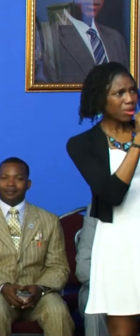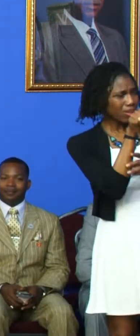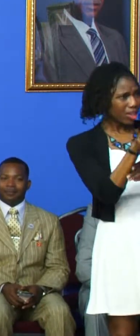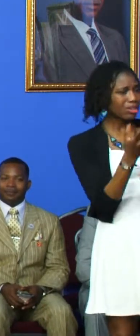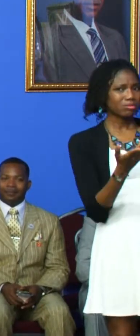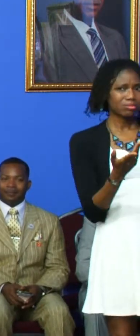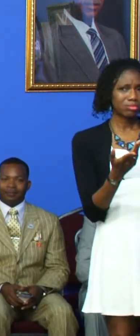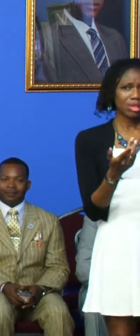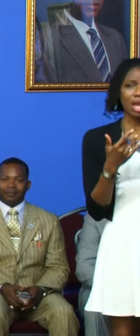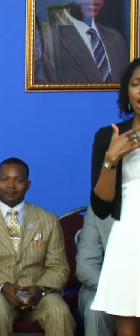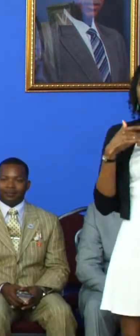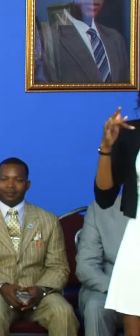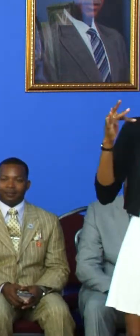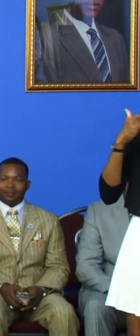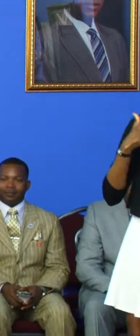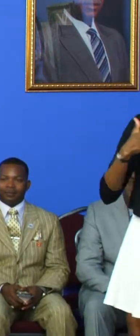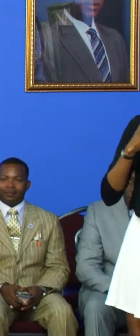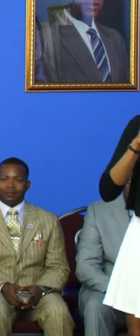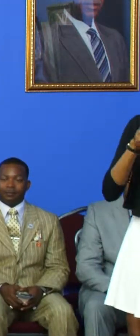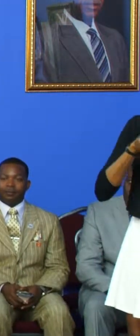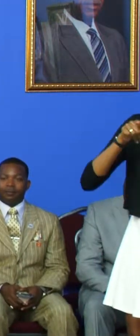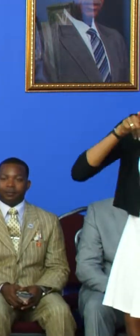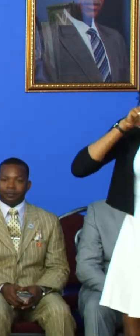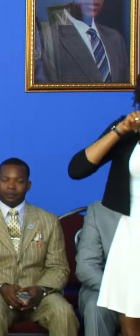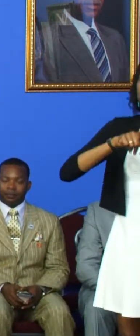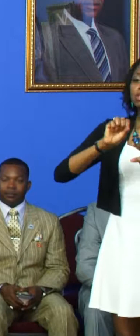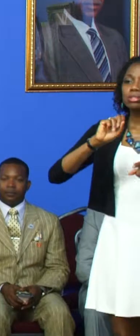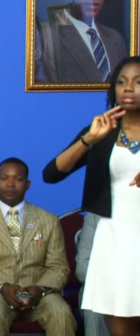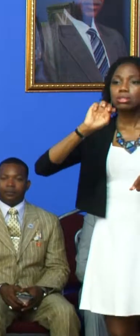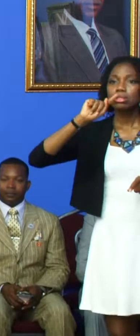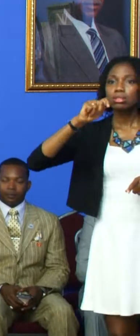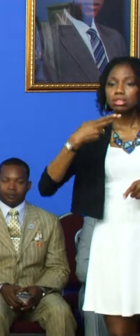I'm worried about Sister Smith's medicine.